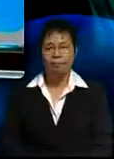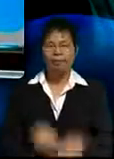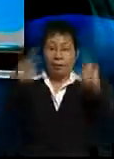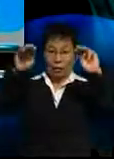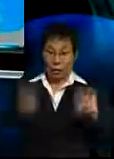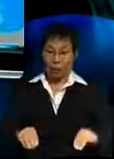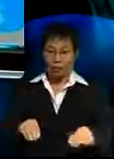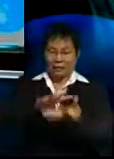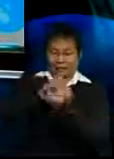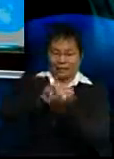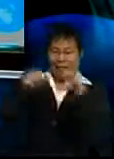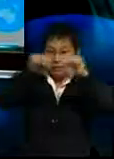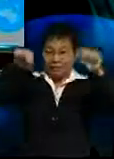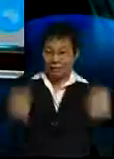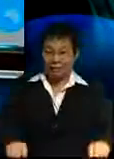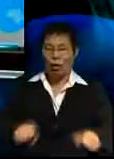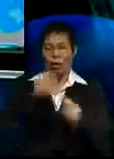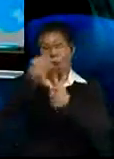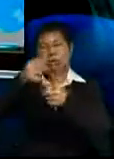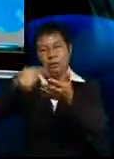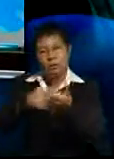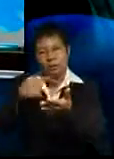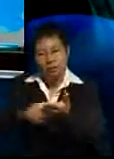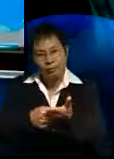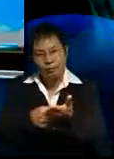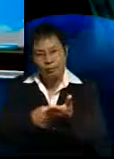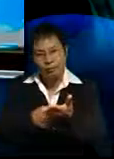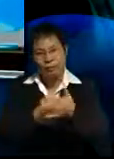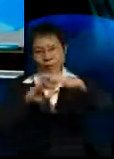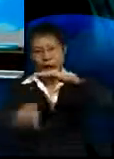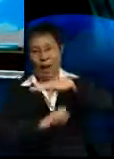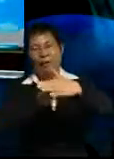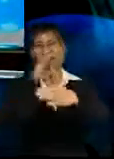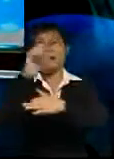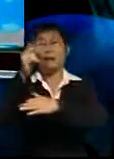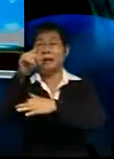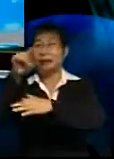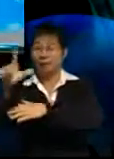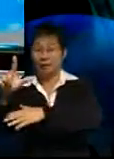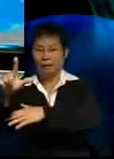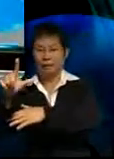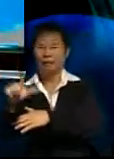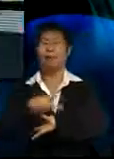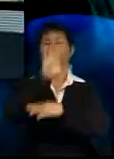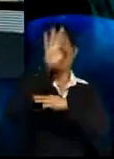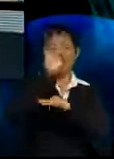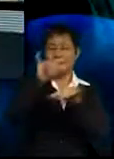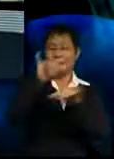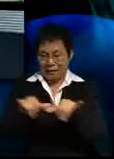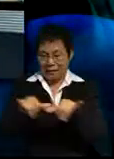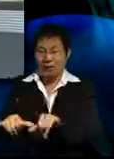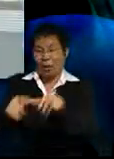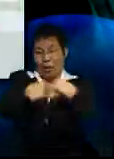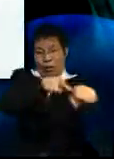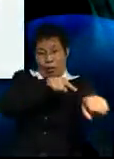The human digestive system, or sometimes called the gut or alimentary canal, is about 9 meters long.